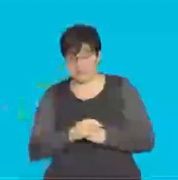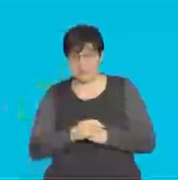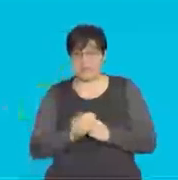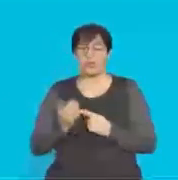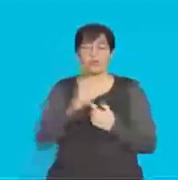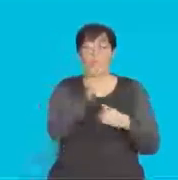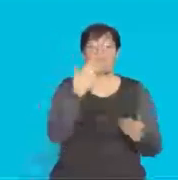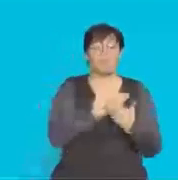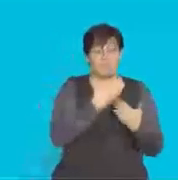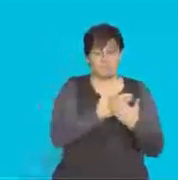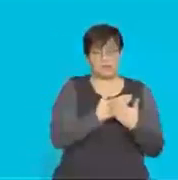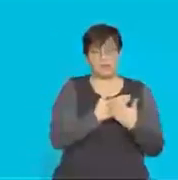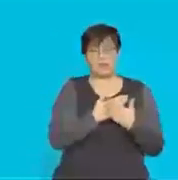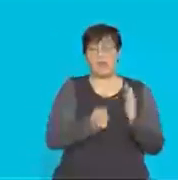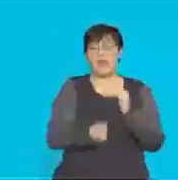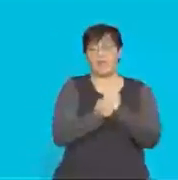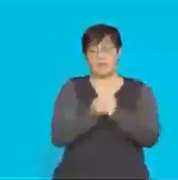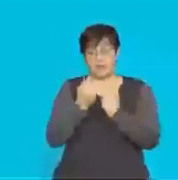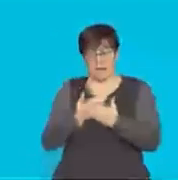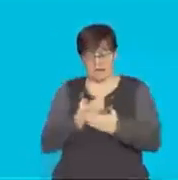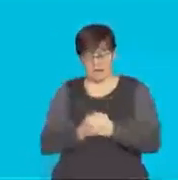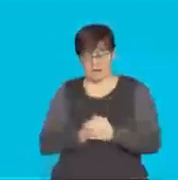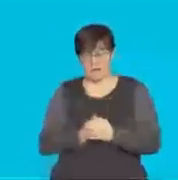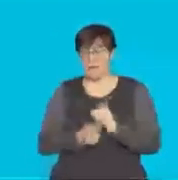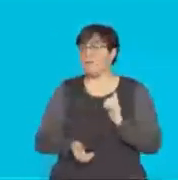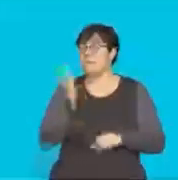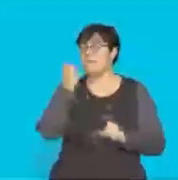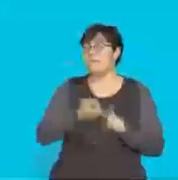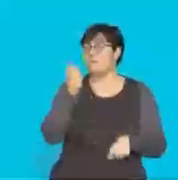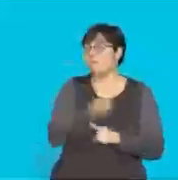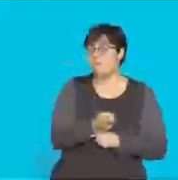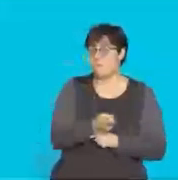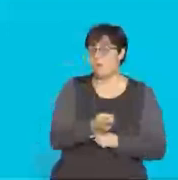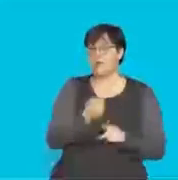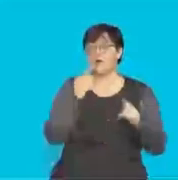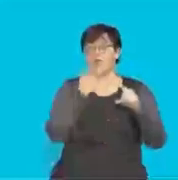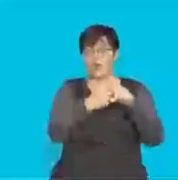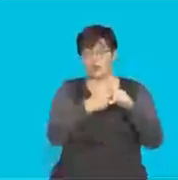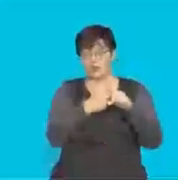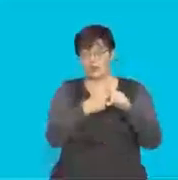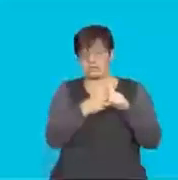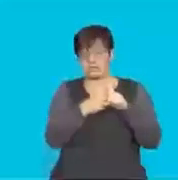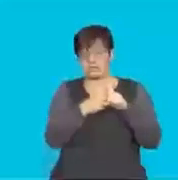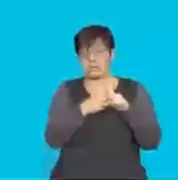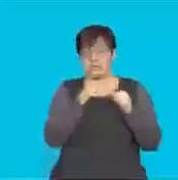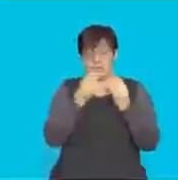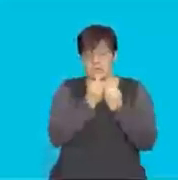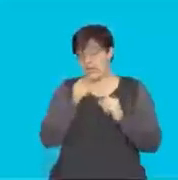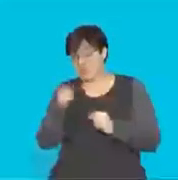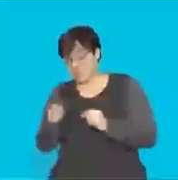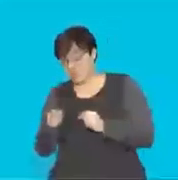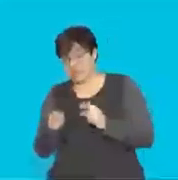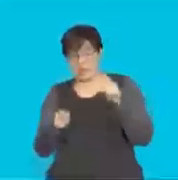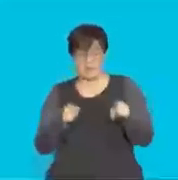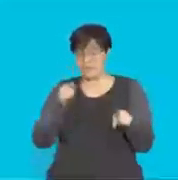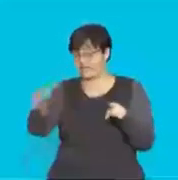you the possibilities that might occur, and we derive this where we cross that individual with that, and so on.